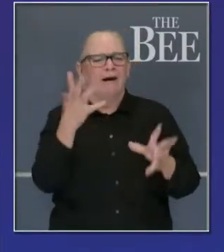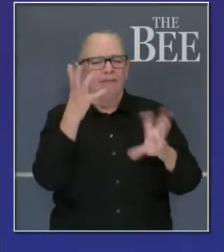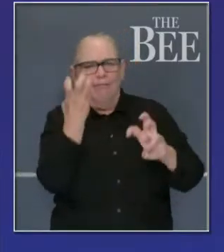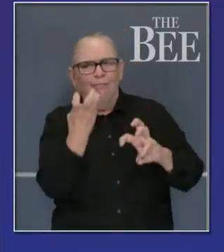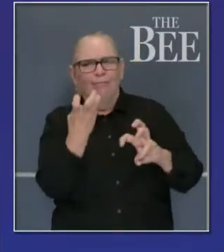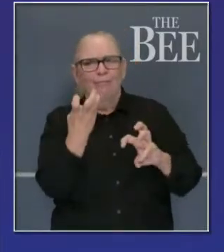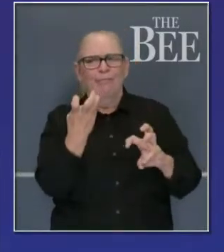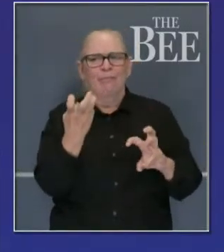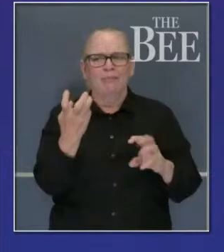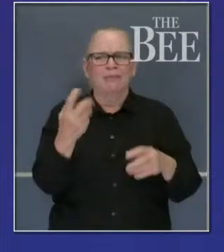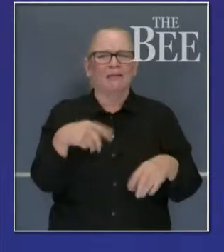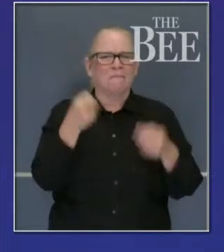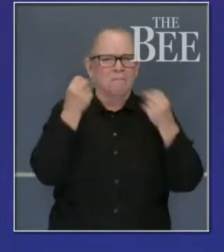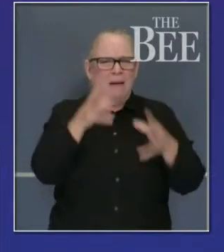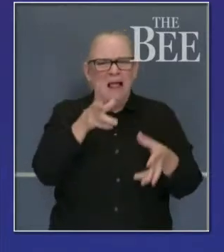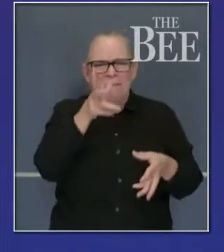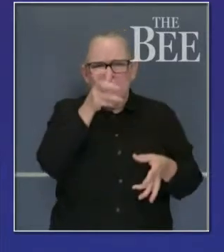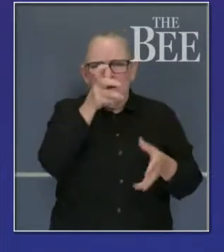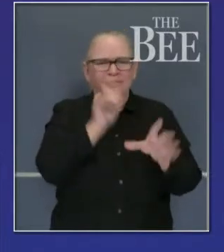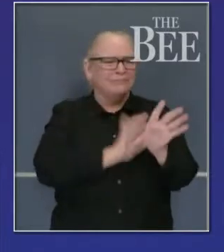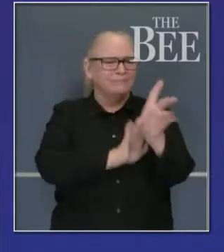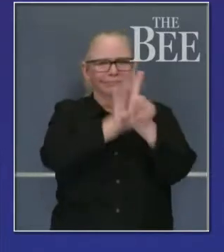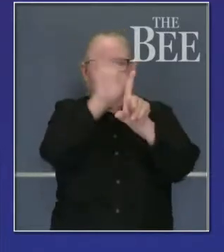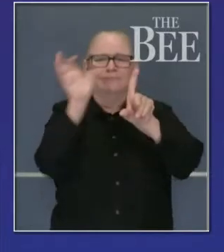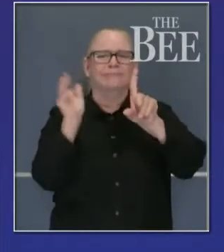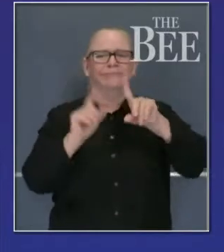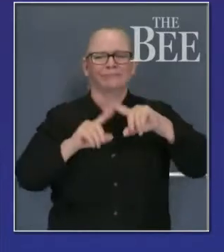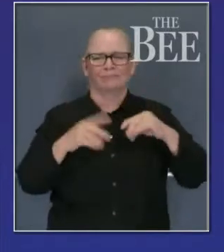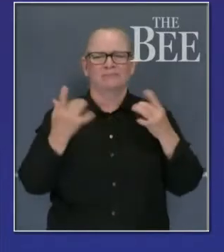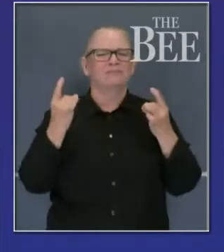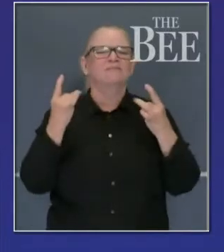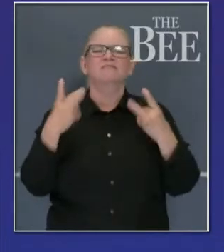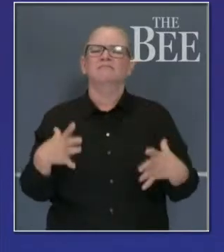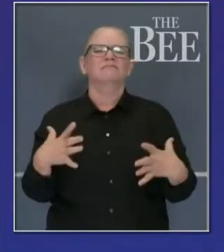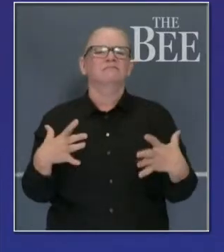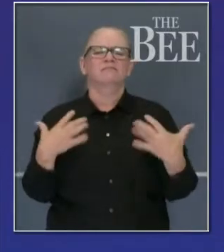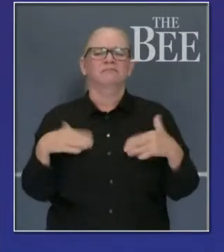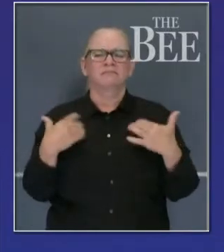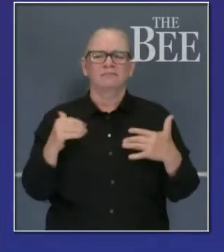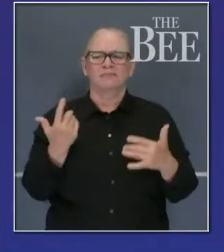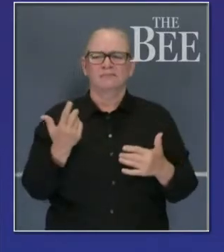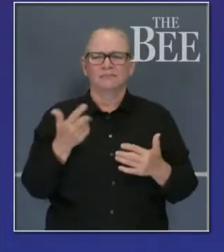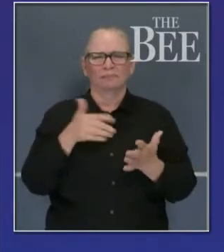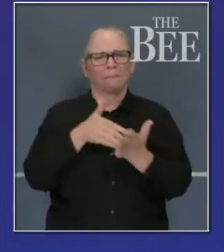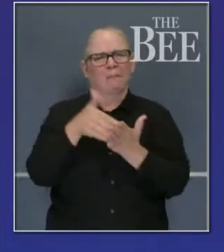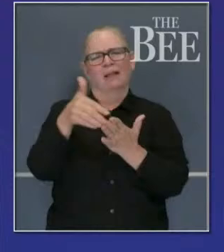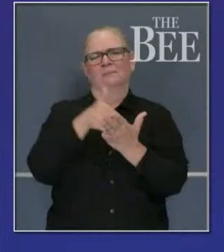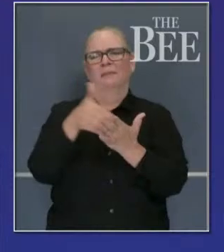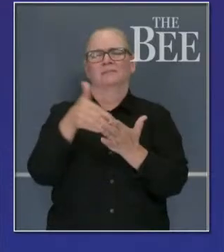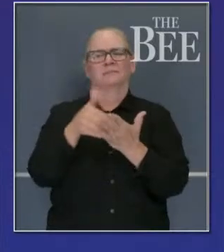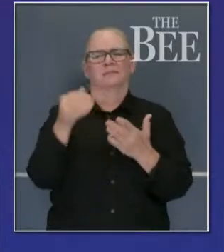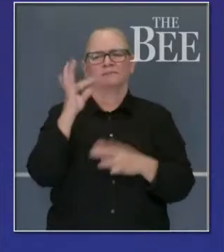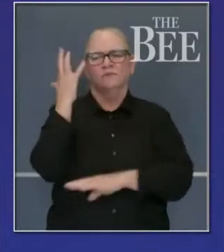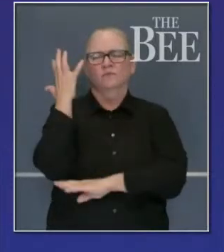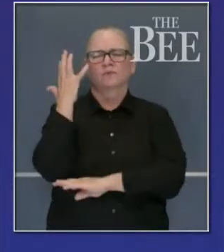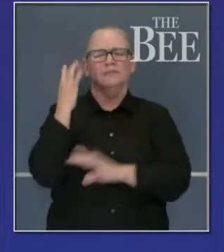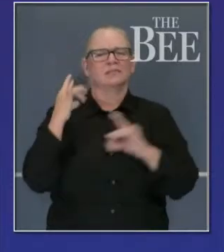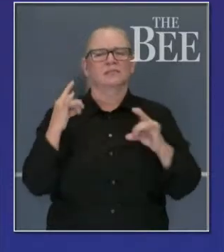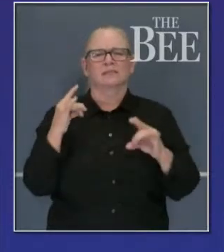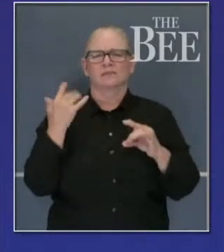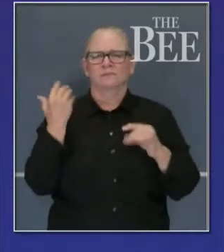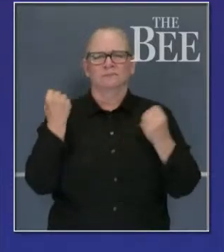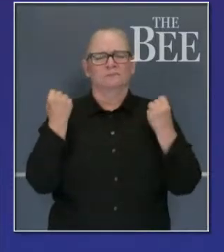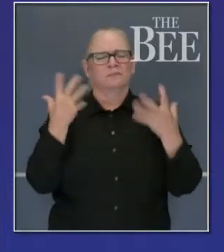You have climate-induced challenges that we have. You have millions, tens of millions of trees in these forests,